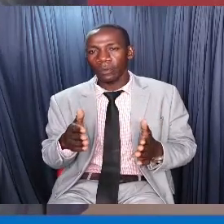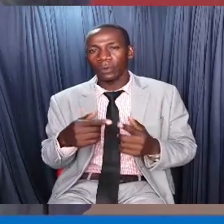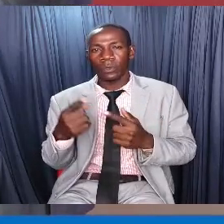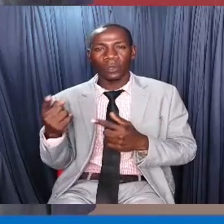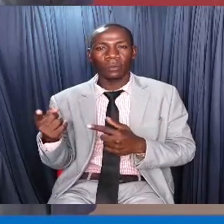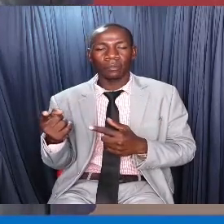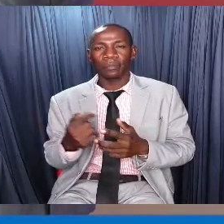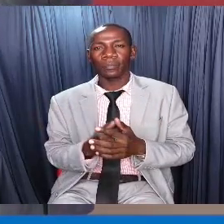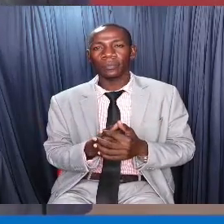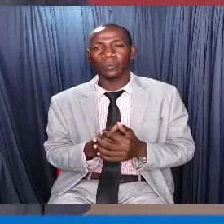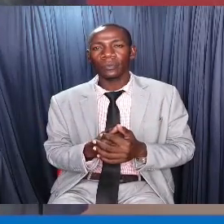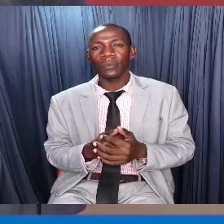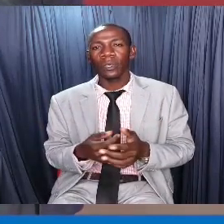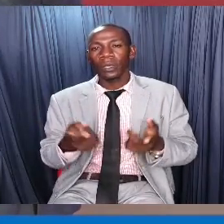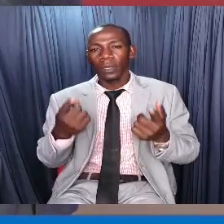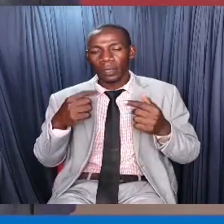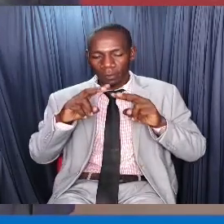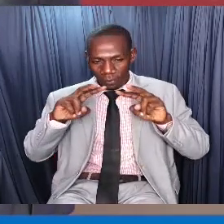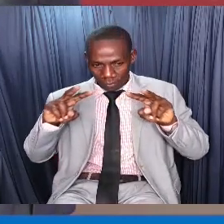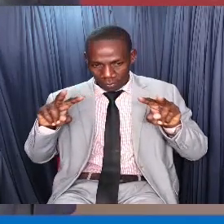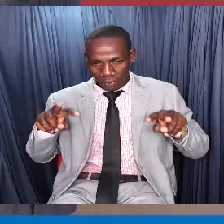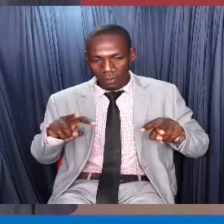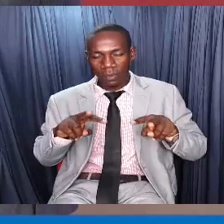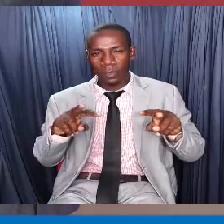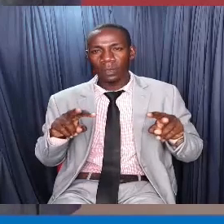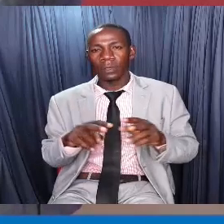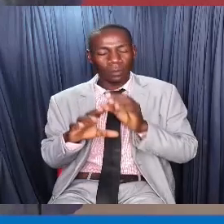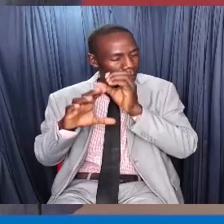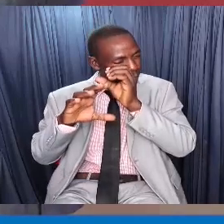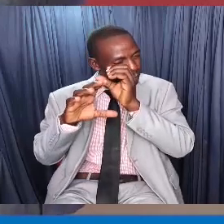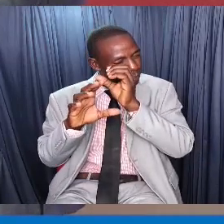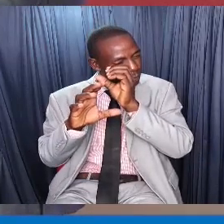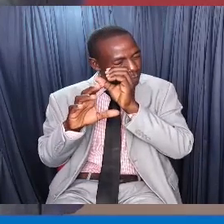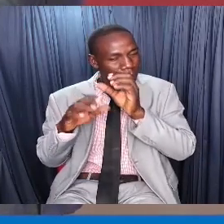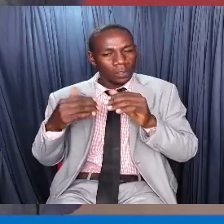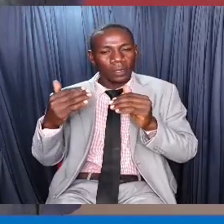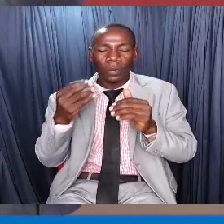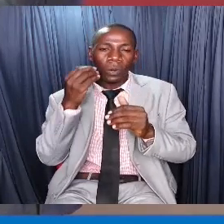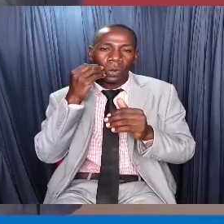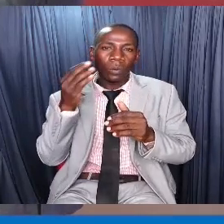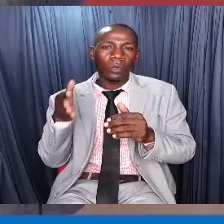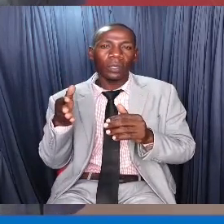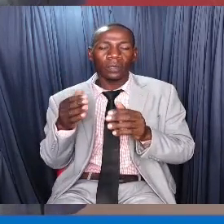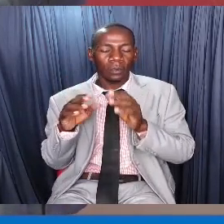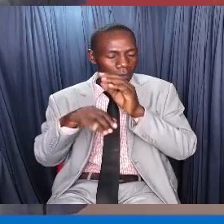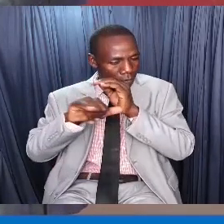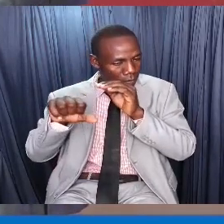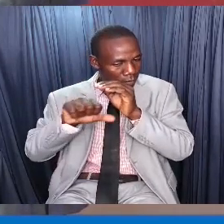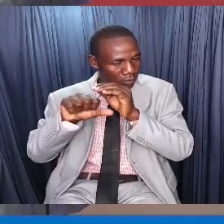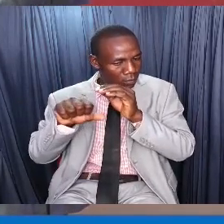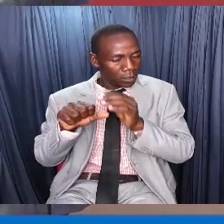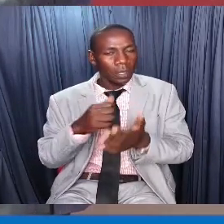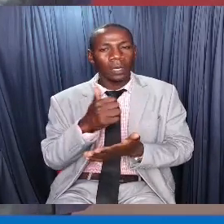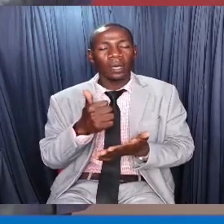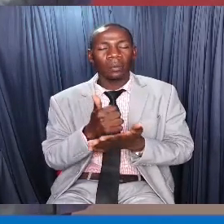him. Yakaja akaangaliwa. They came and surveyed. Kumbe hata yako karibu hapa mjini kabisa. The water was very much around here. Bwana Yesu